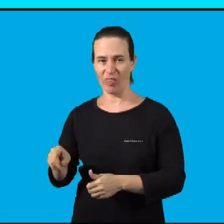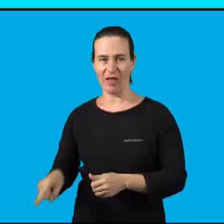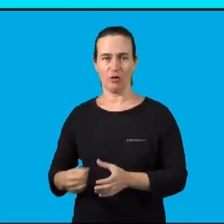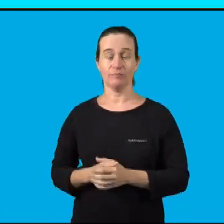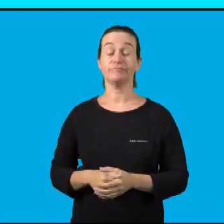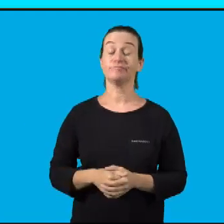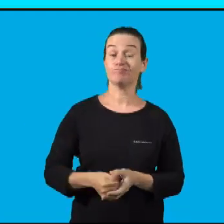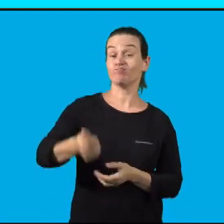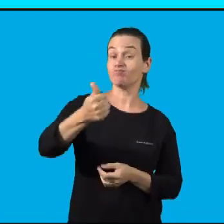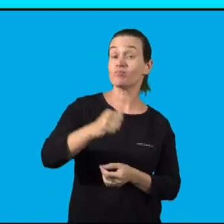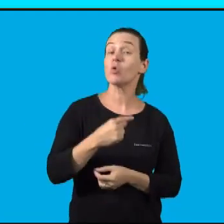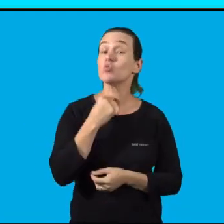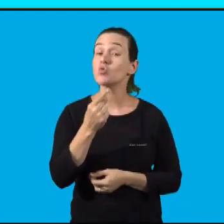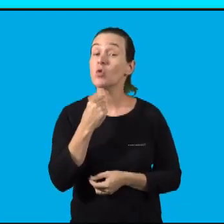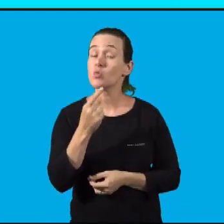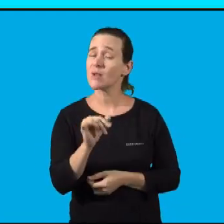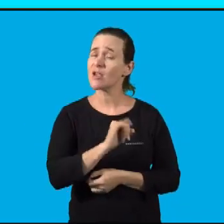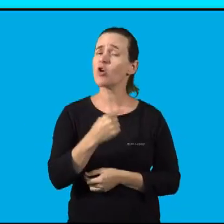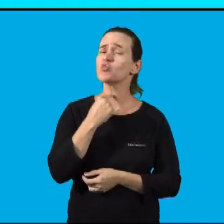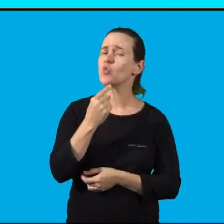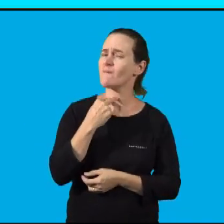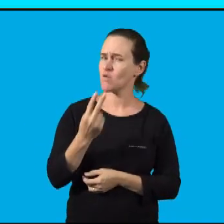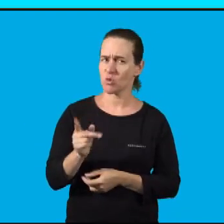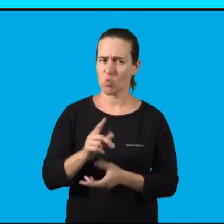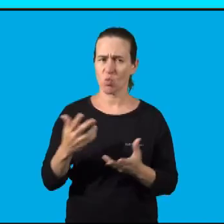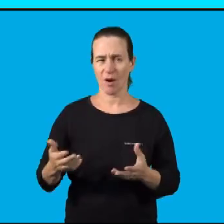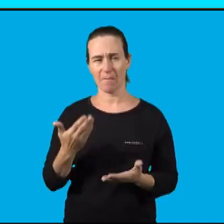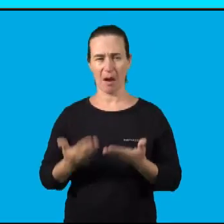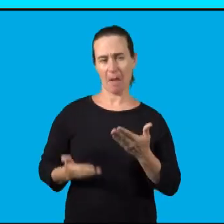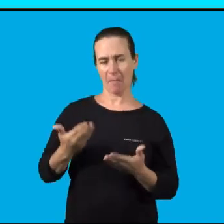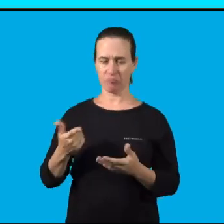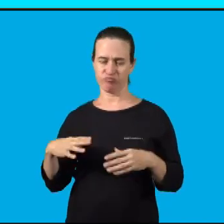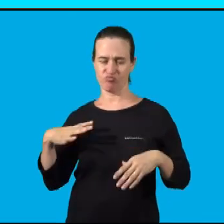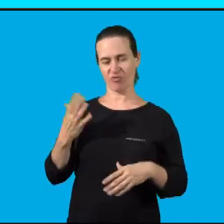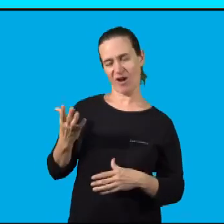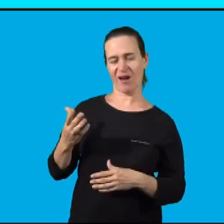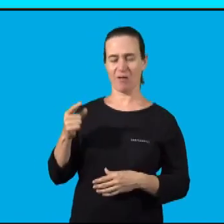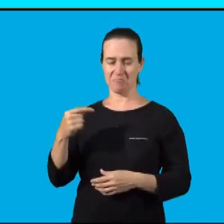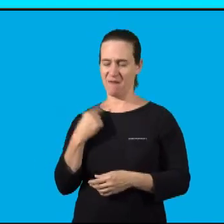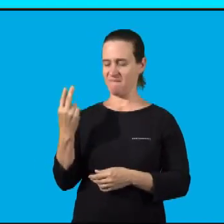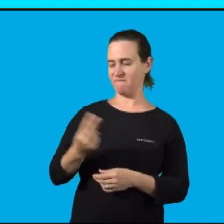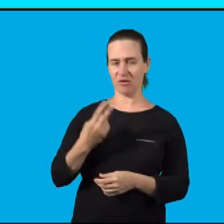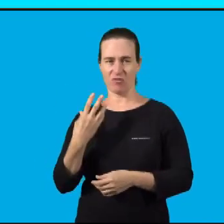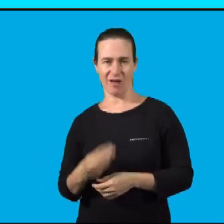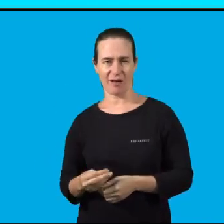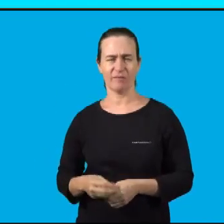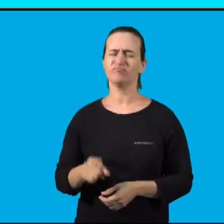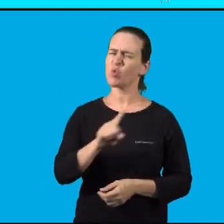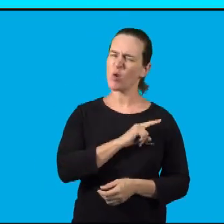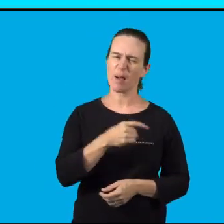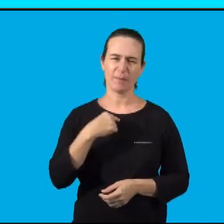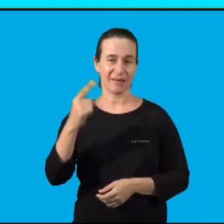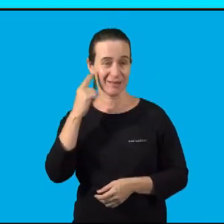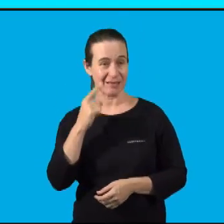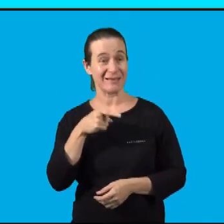Othello. Then his tone. Iago's tone might be gloating, rejoicing, or triumphant.